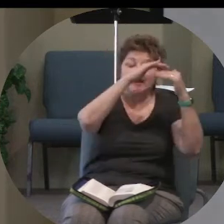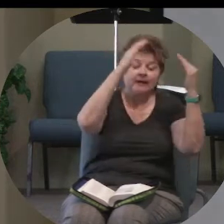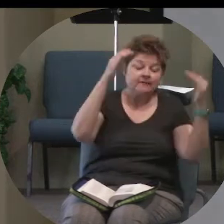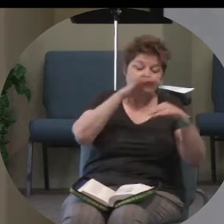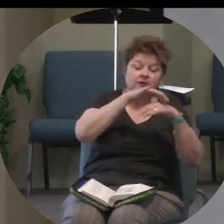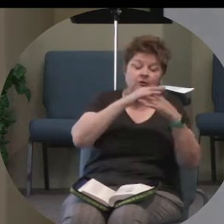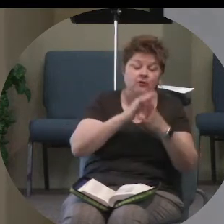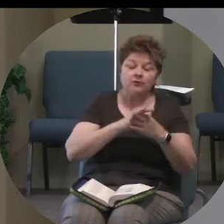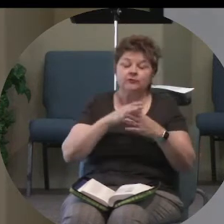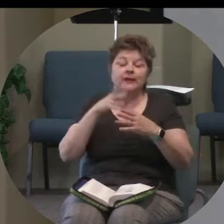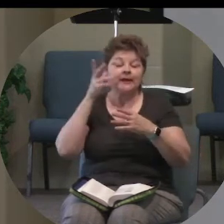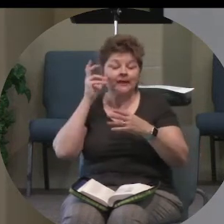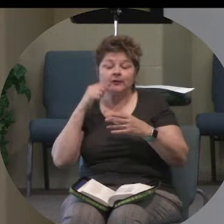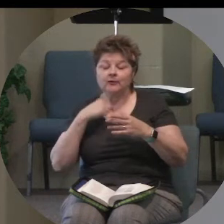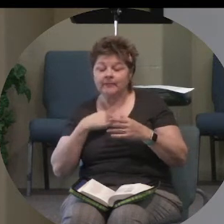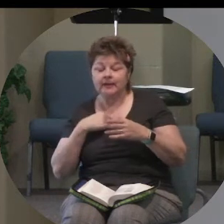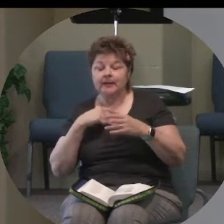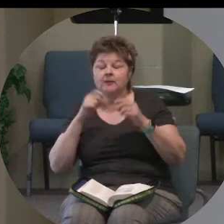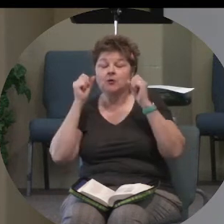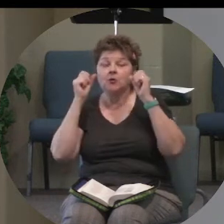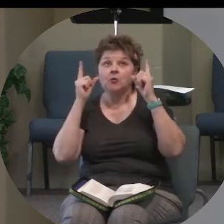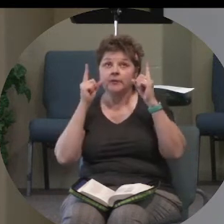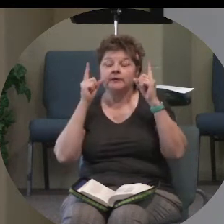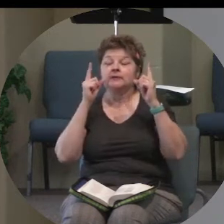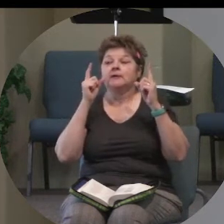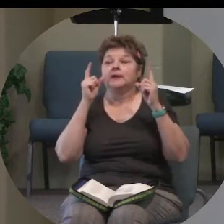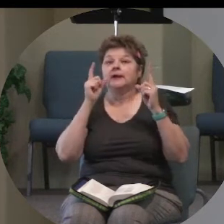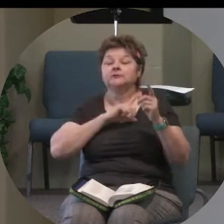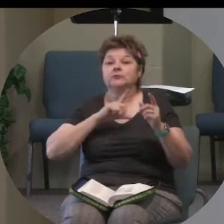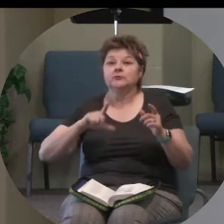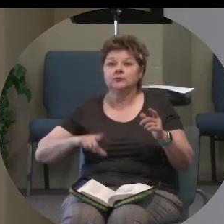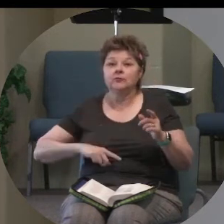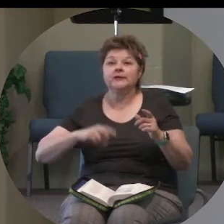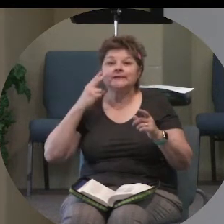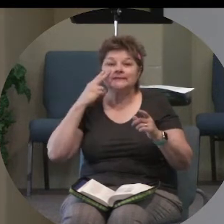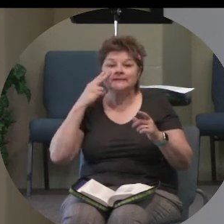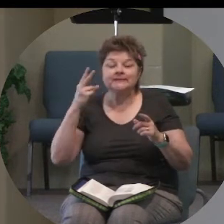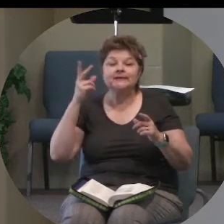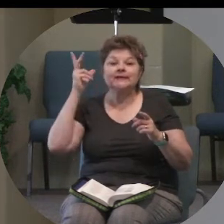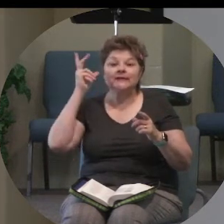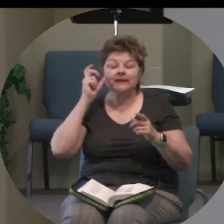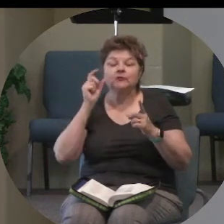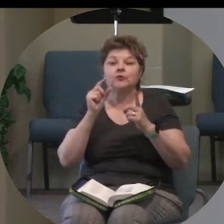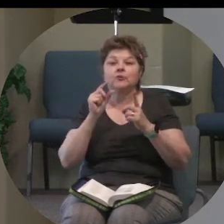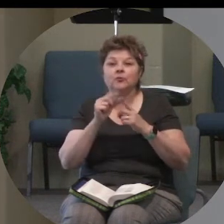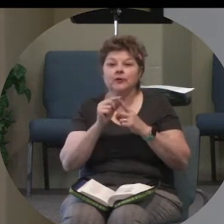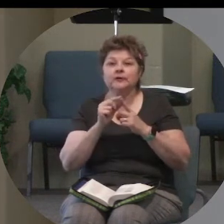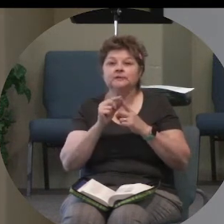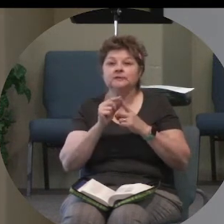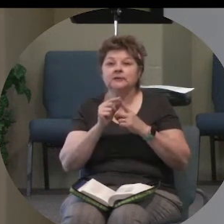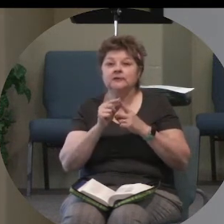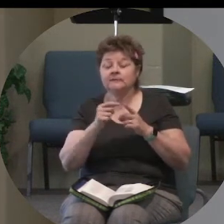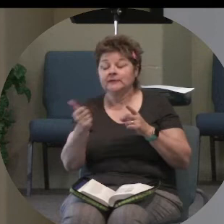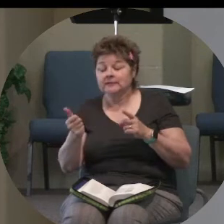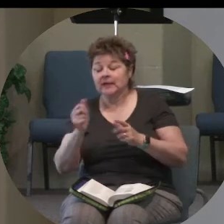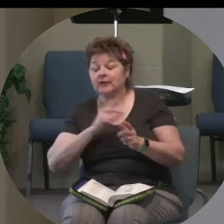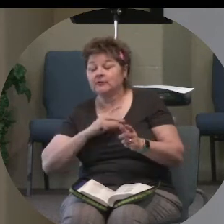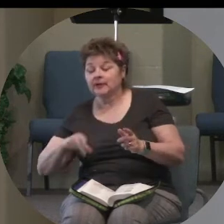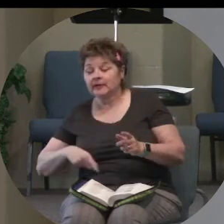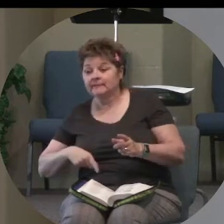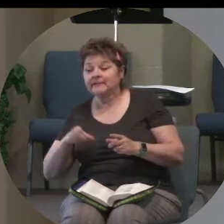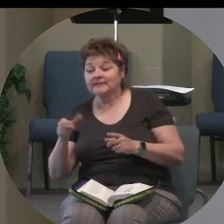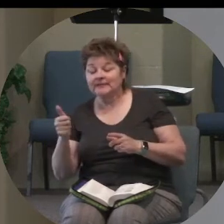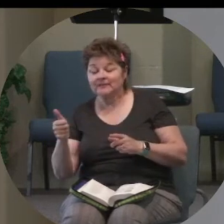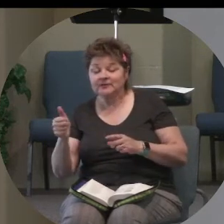O Lord, and hear. Open your eye, O Lord, and see and hear the words of Sennacherib, which he has sent to mock the living